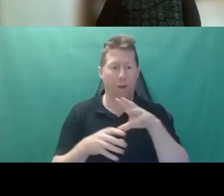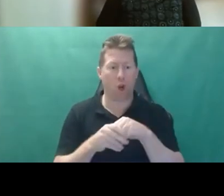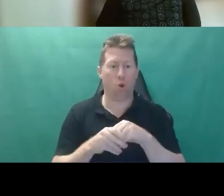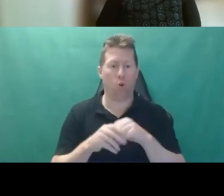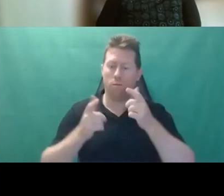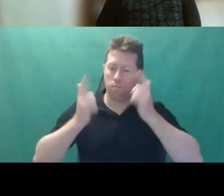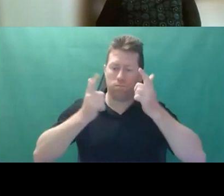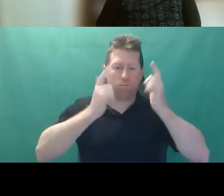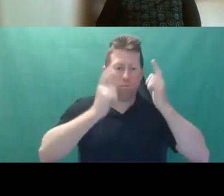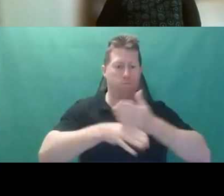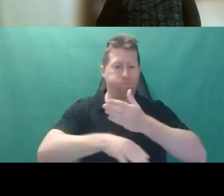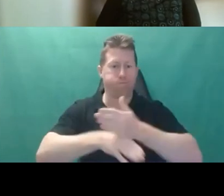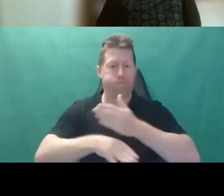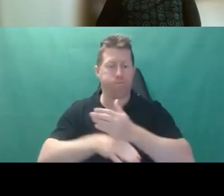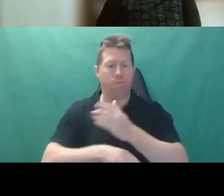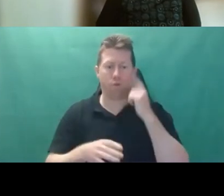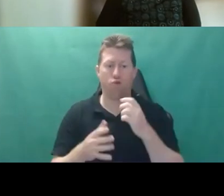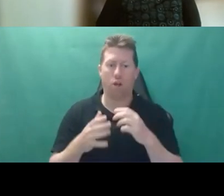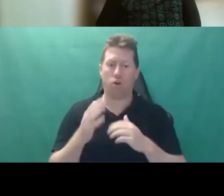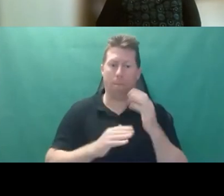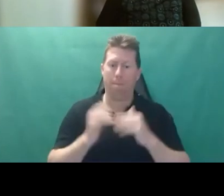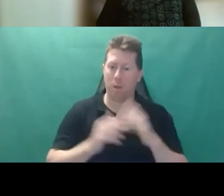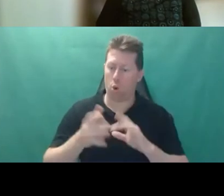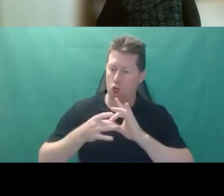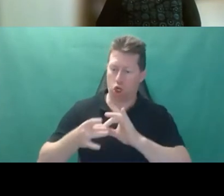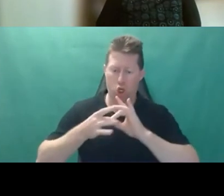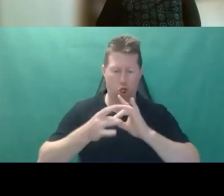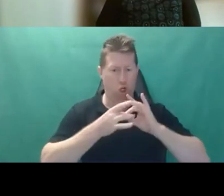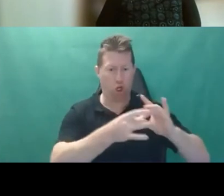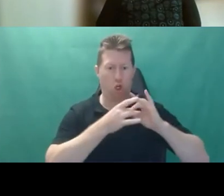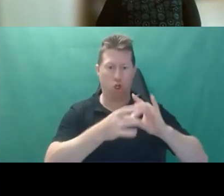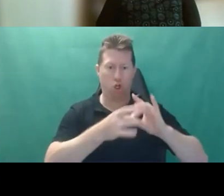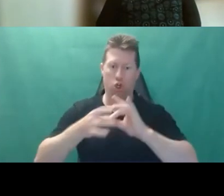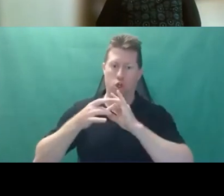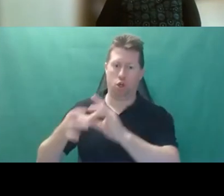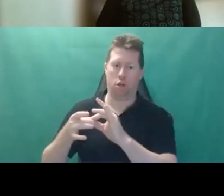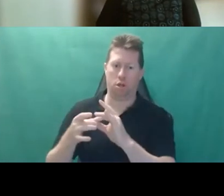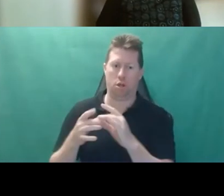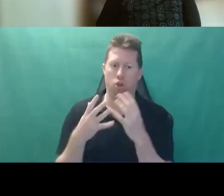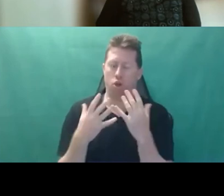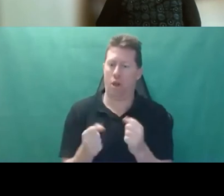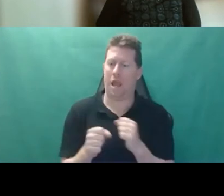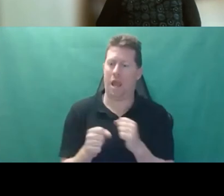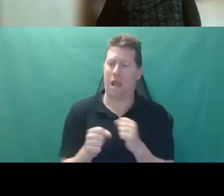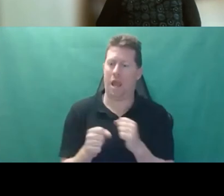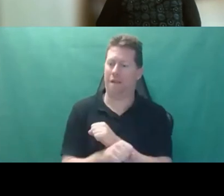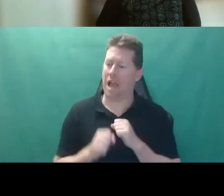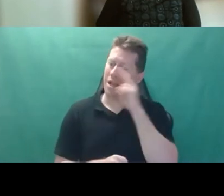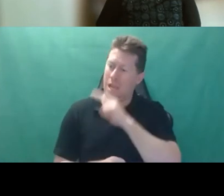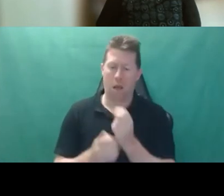and build that sort of connection that, that, and that deeper connection to have our, our young, uh, young